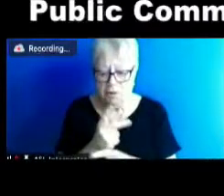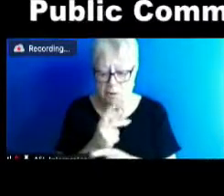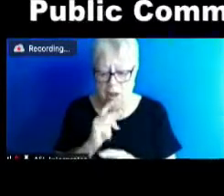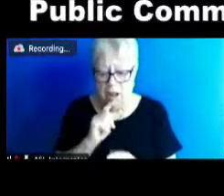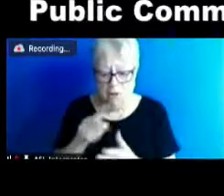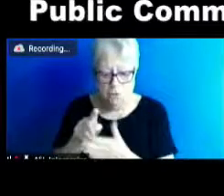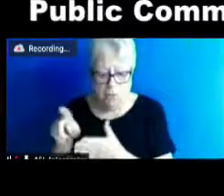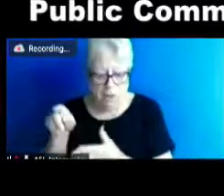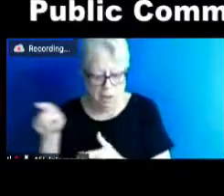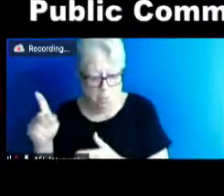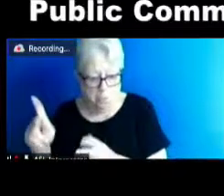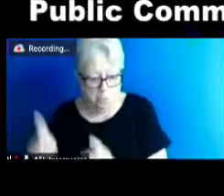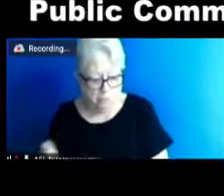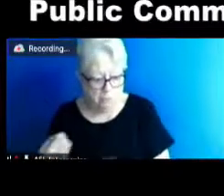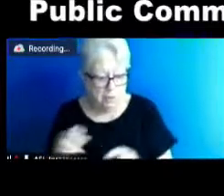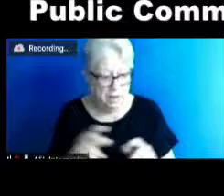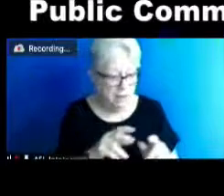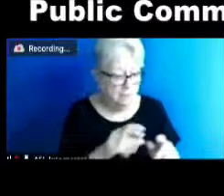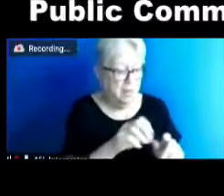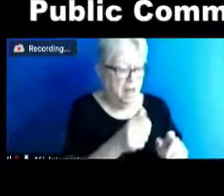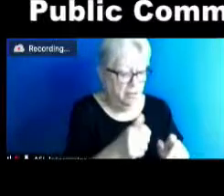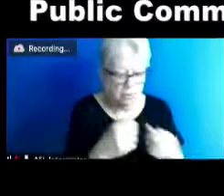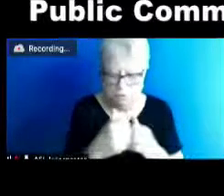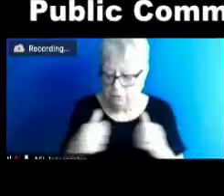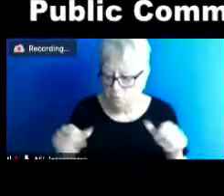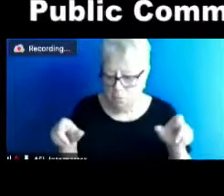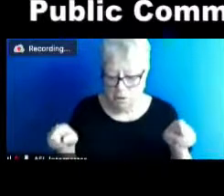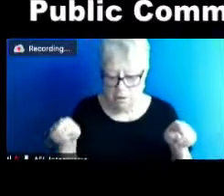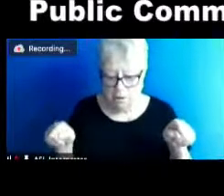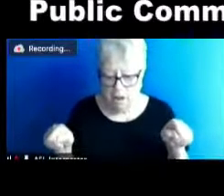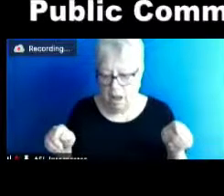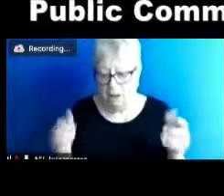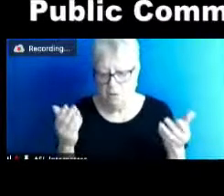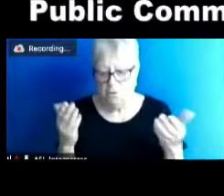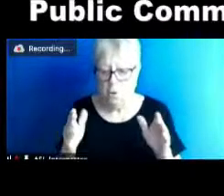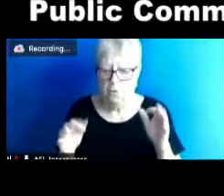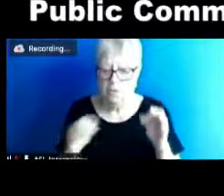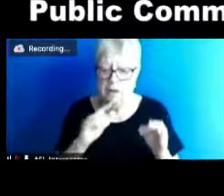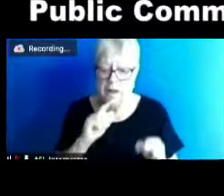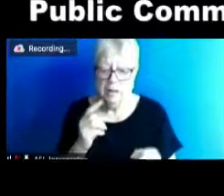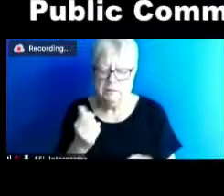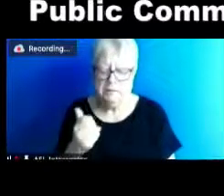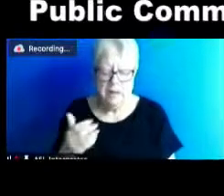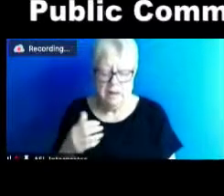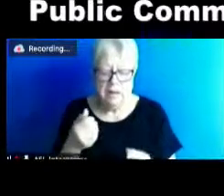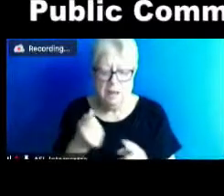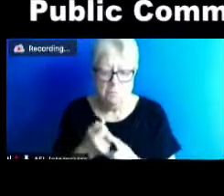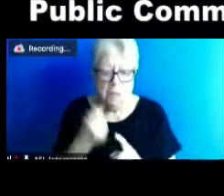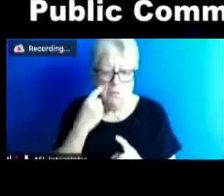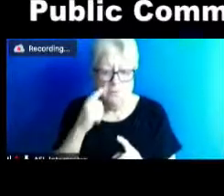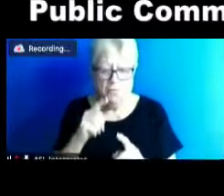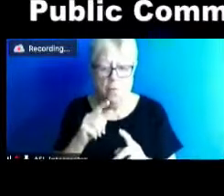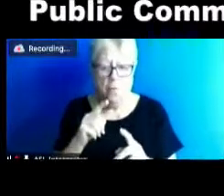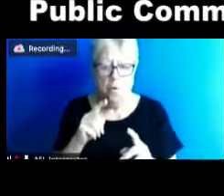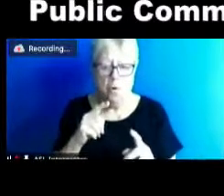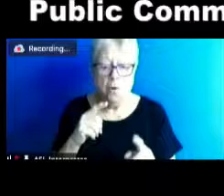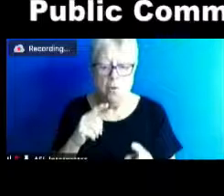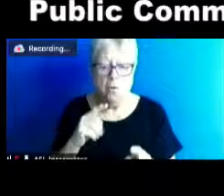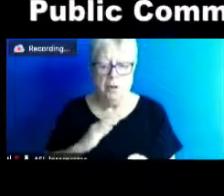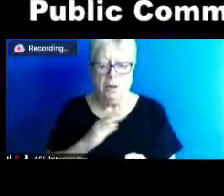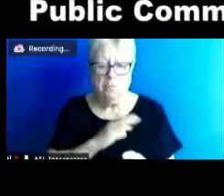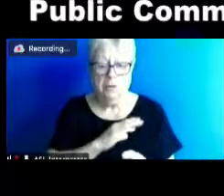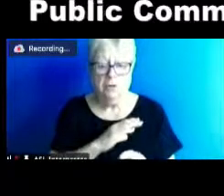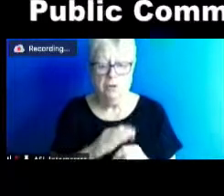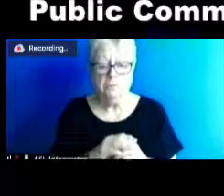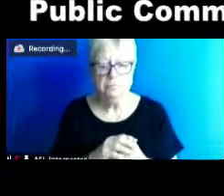way or another, but just trying to assess if it has any additional burden on the commission. Sure. So to your point, Commissioner Sadwani, I think